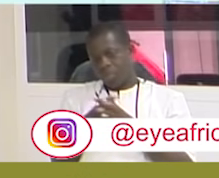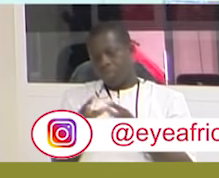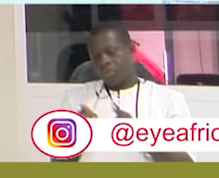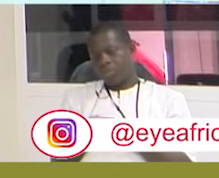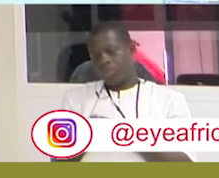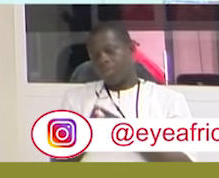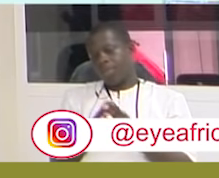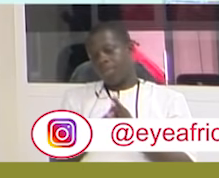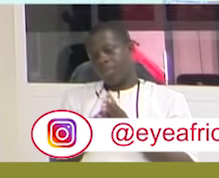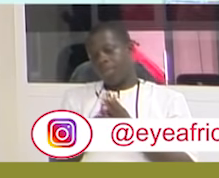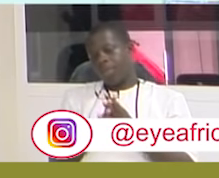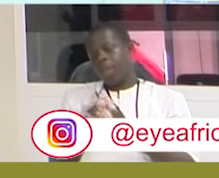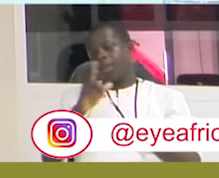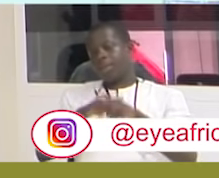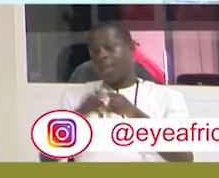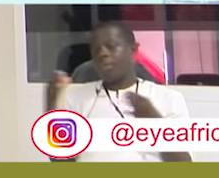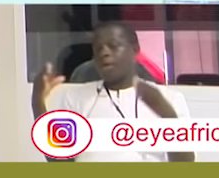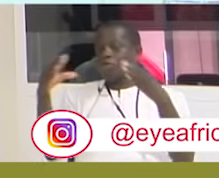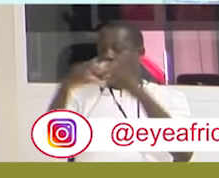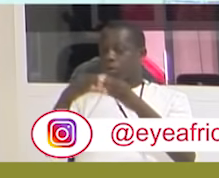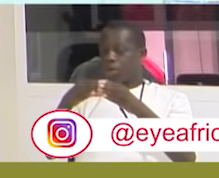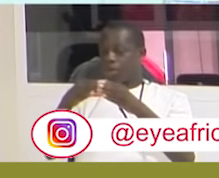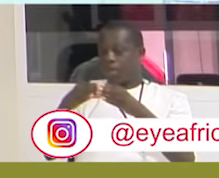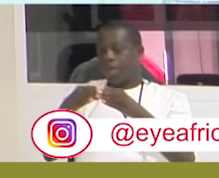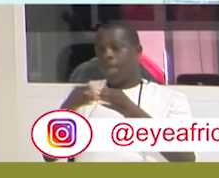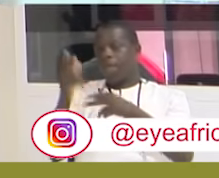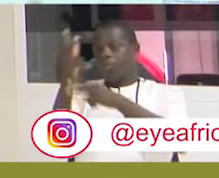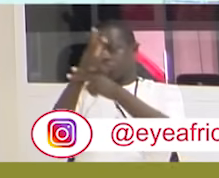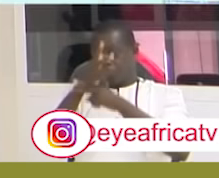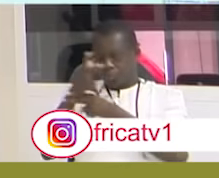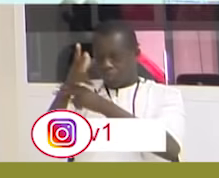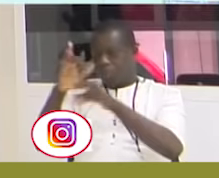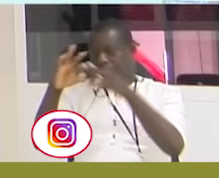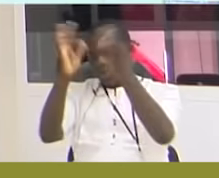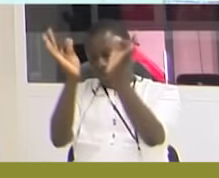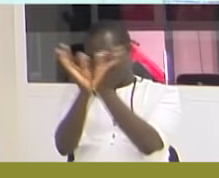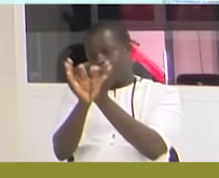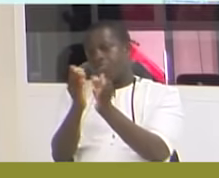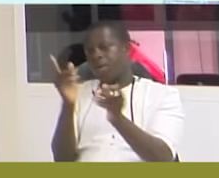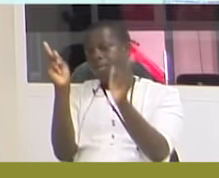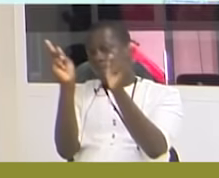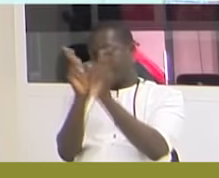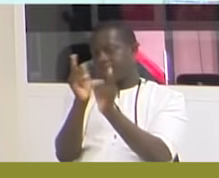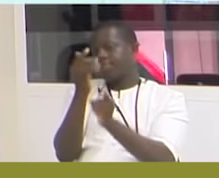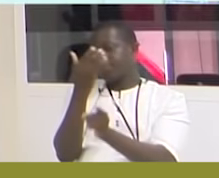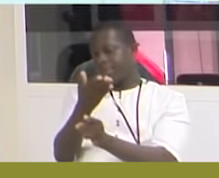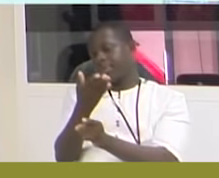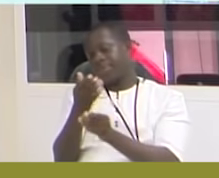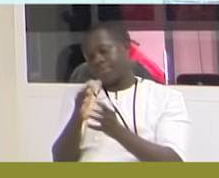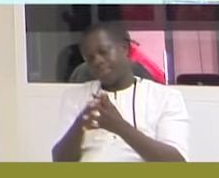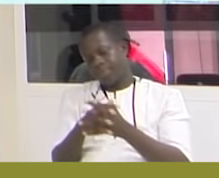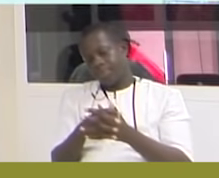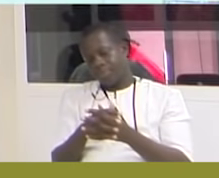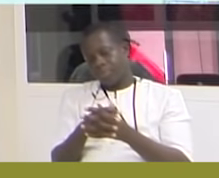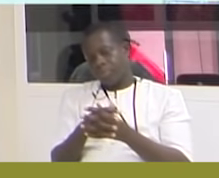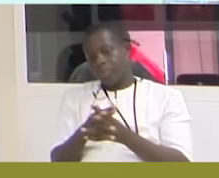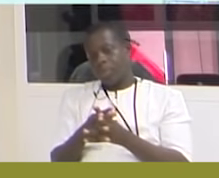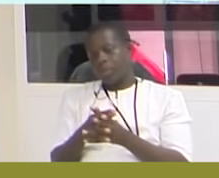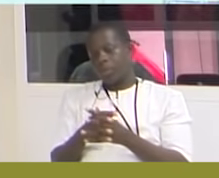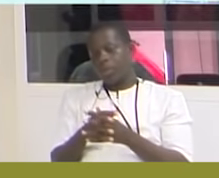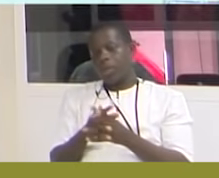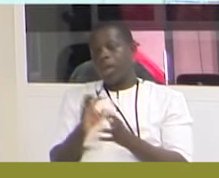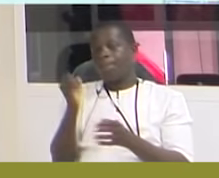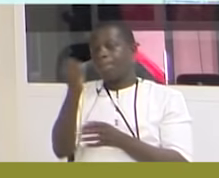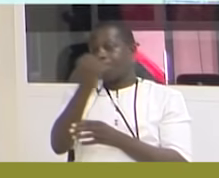ci bima duggé ci patrol team lolou dama ko fa feeka. When I got into the patrol team, I found her there. Ndax waxon nañ